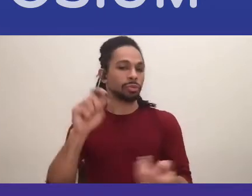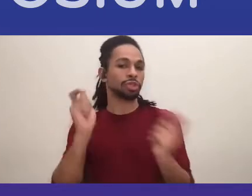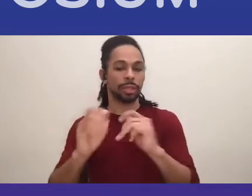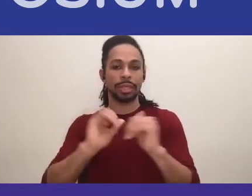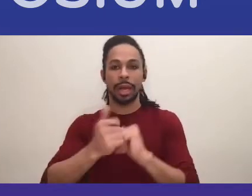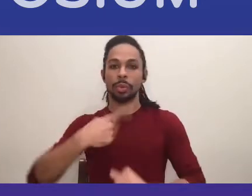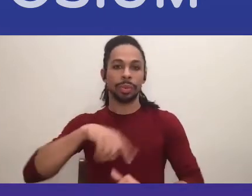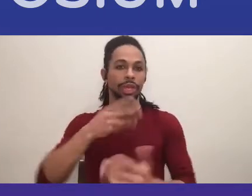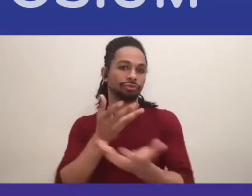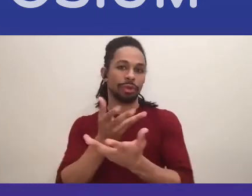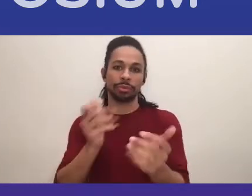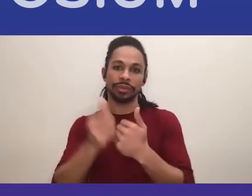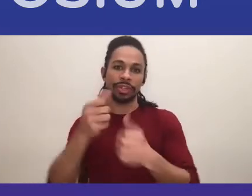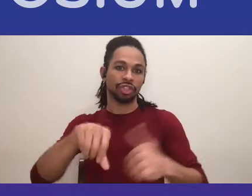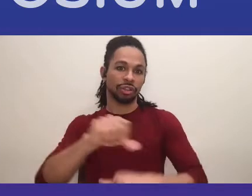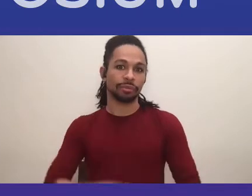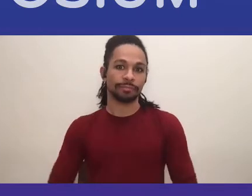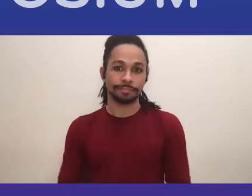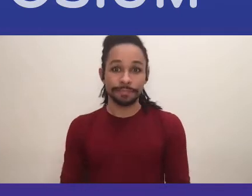interact.